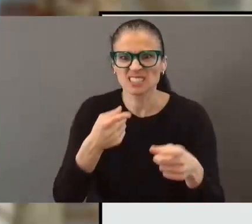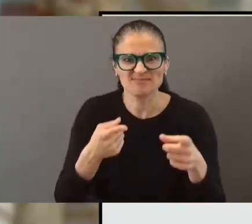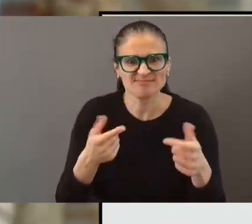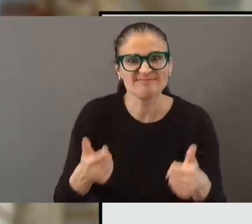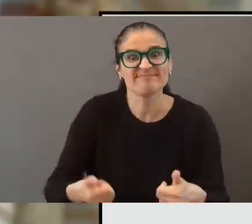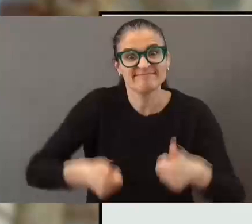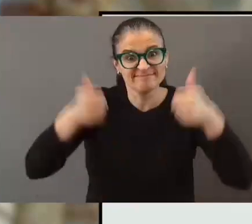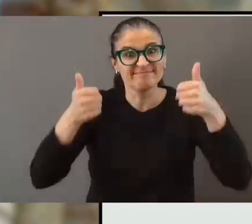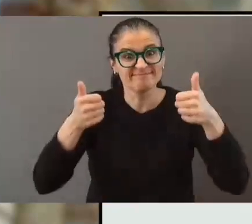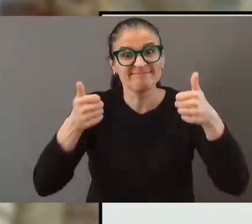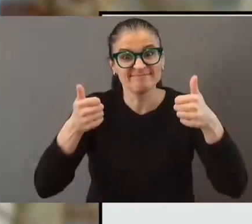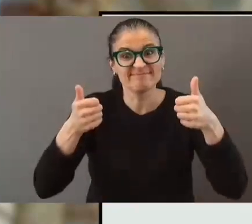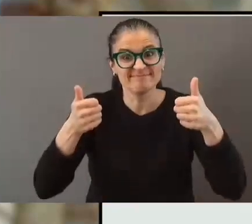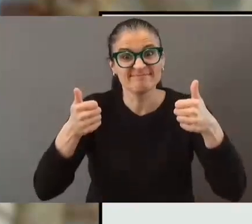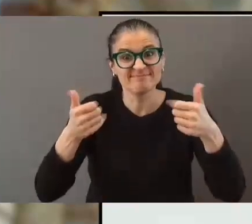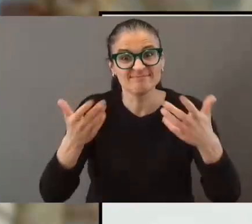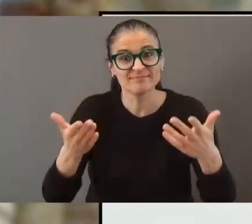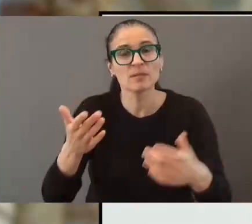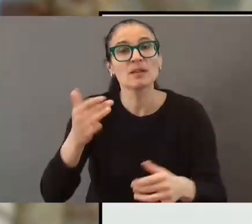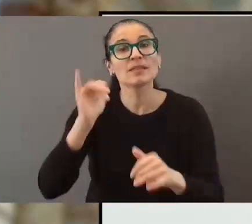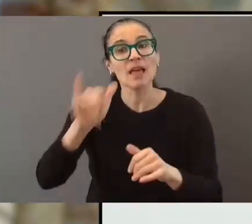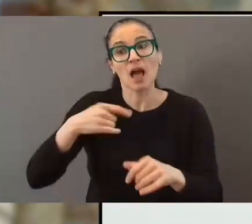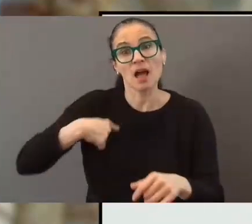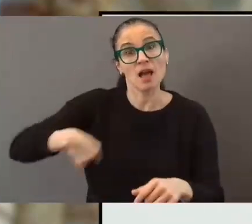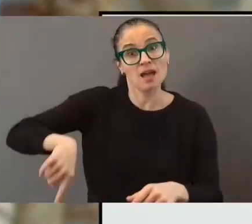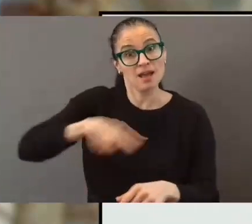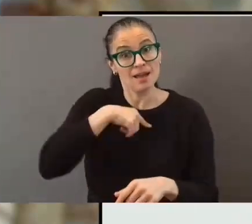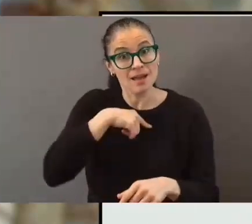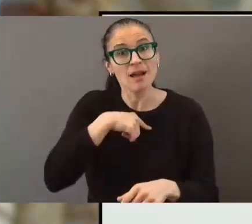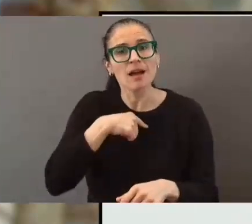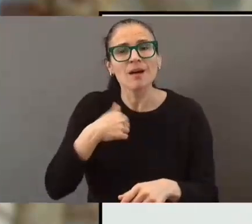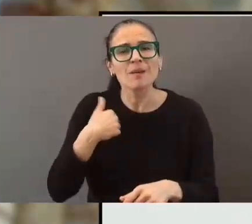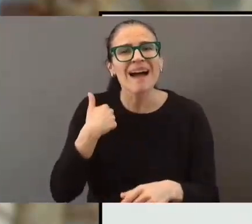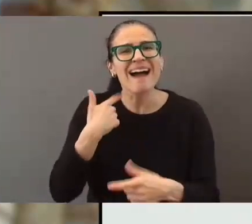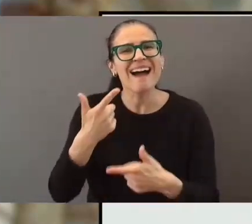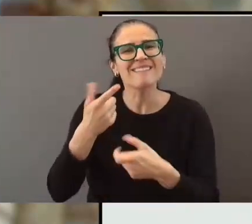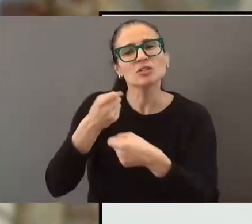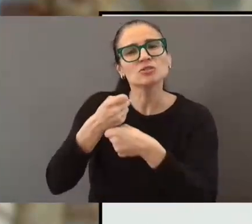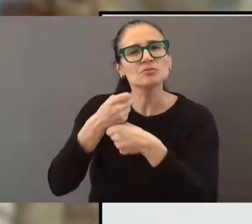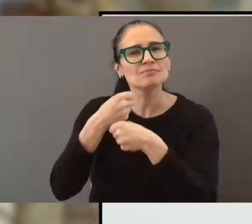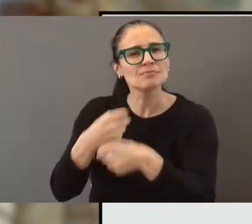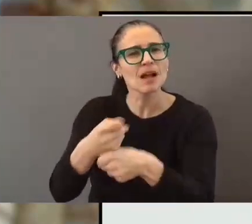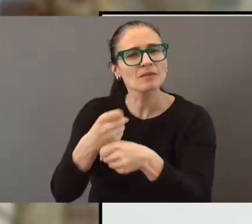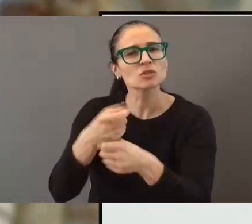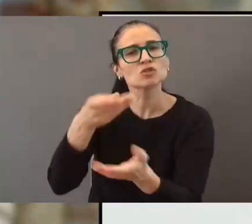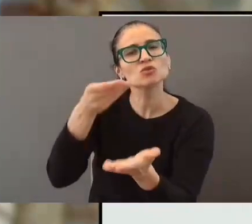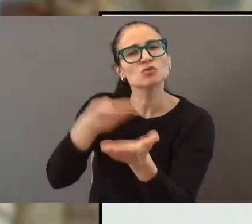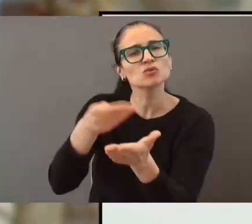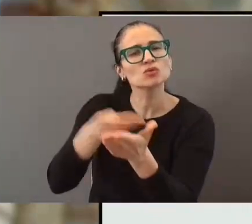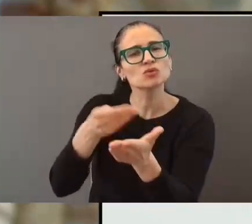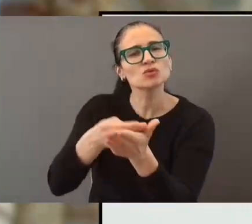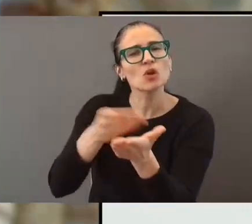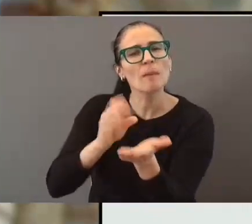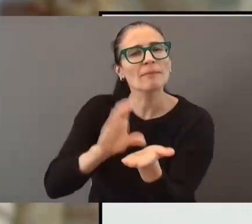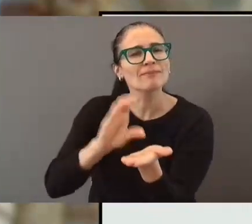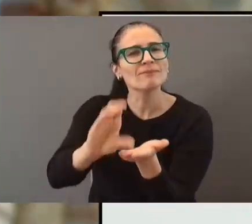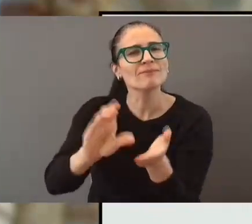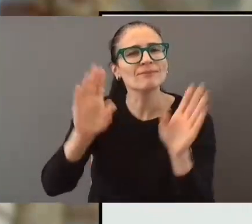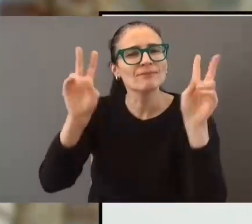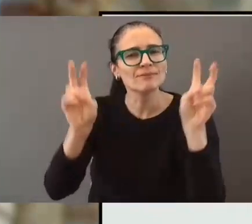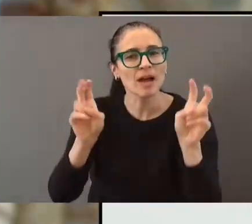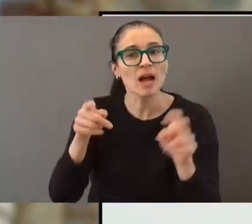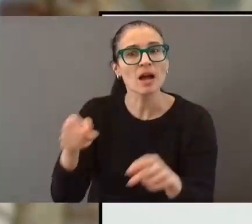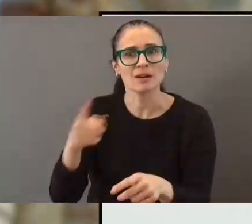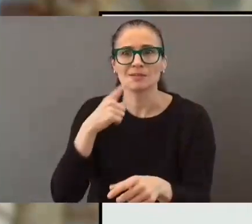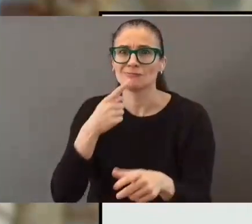Fund, leveraging investment 7-to-1 in our Manufacturing Jobs Fund to bring investment and jobs here to BC. We've been